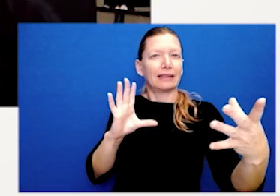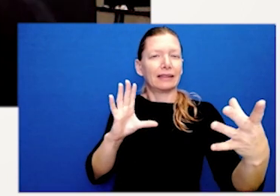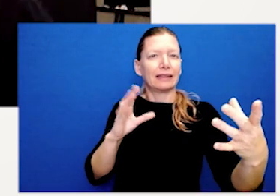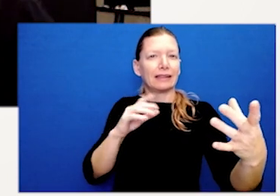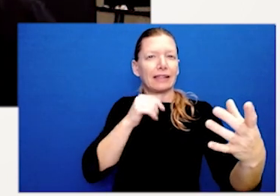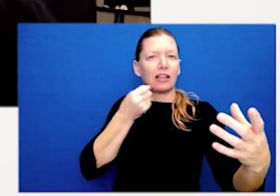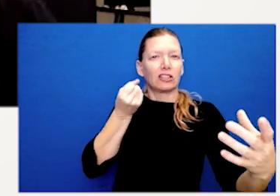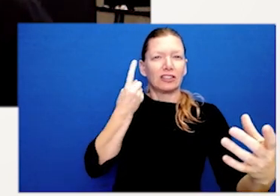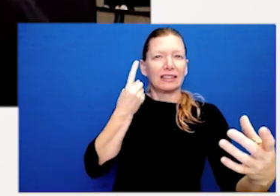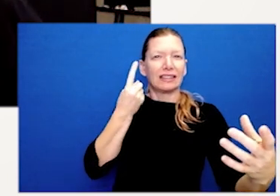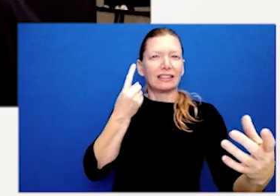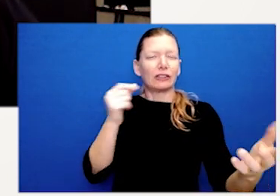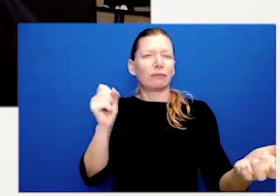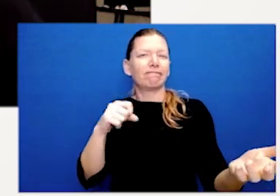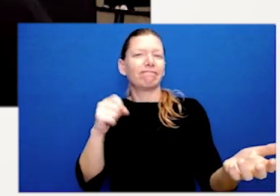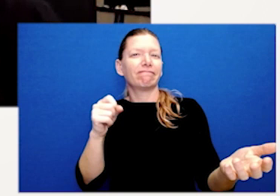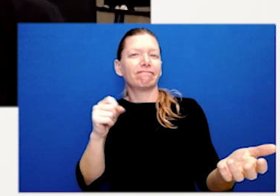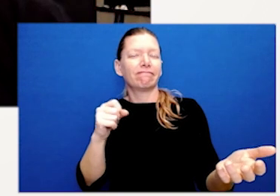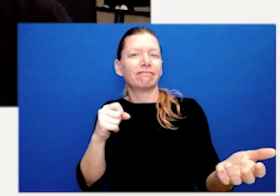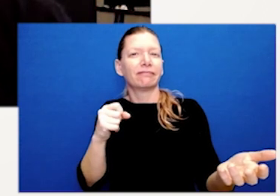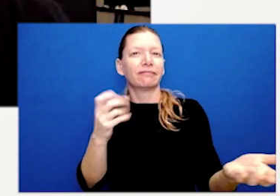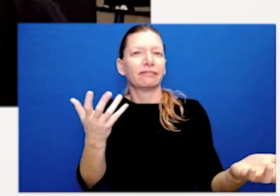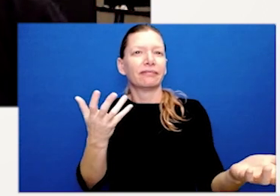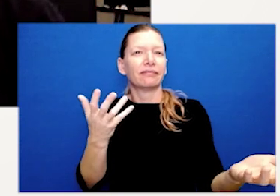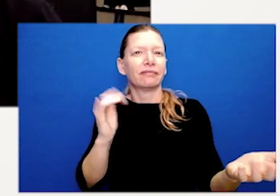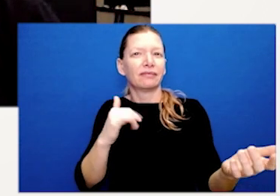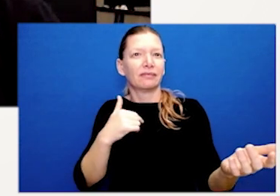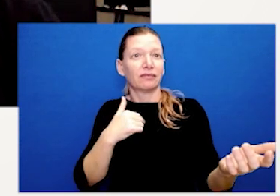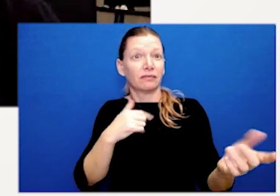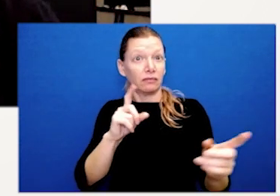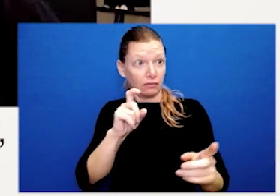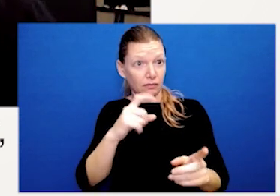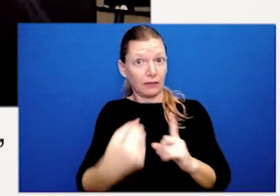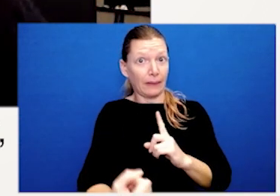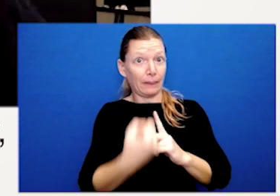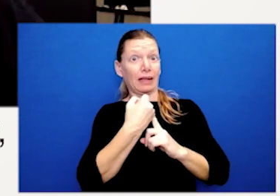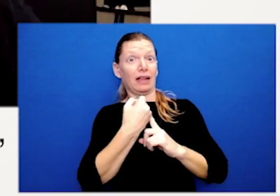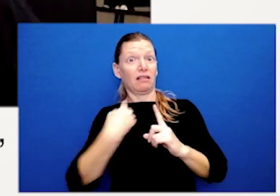feels a little disconnected from real life to me. Uh, so yeah, not only like